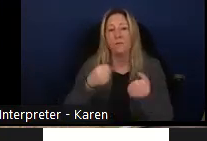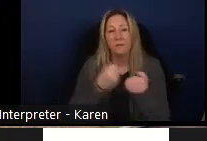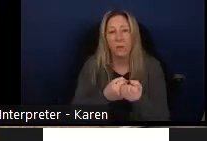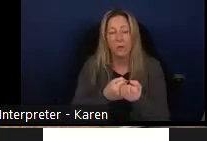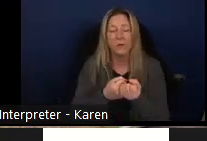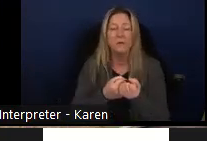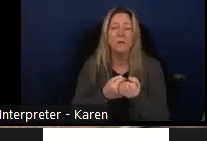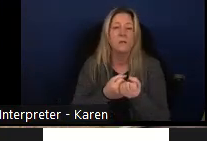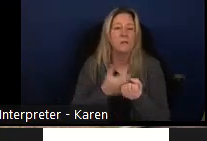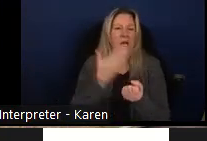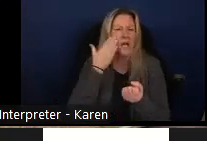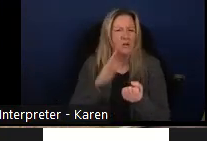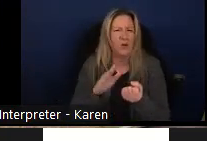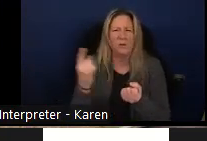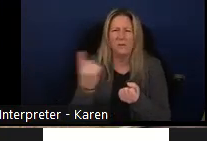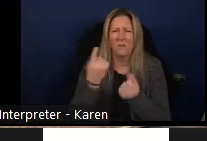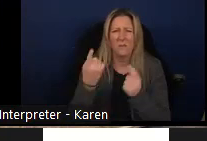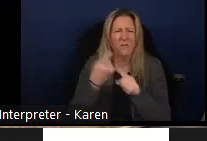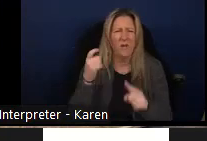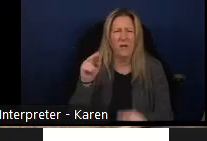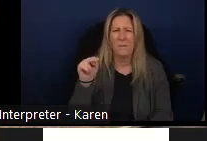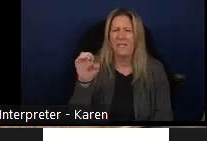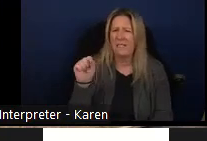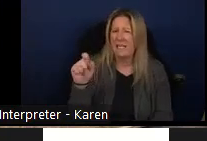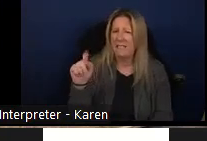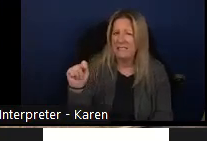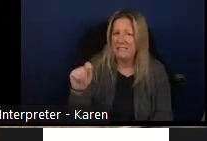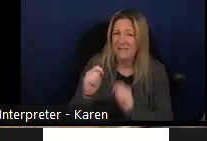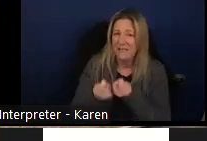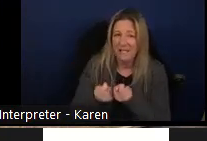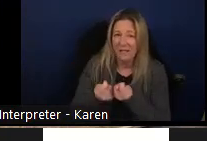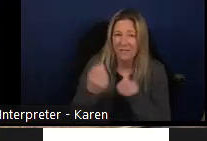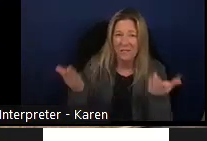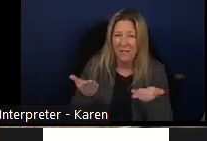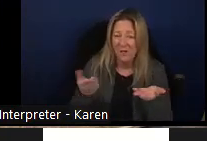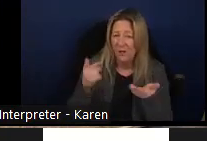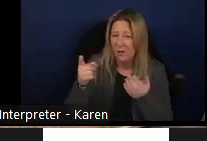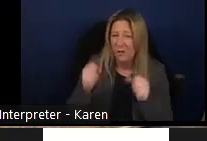have someone from the NEST team who might be able to speak to that at all.